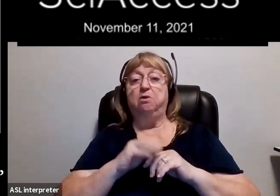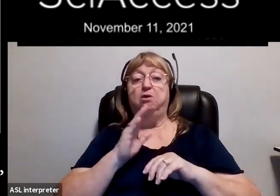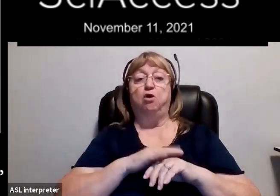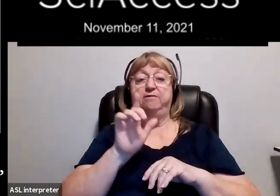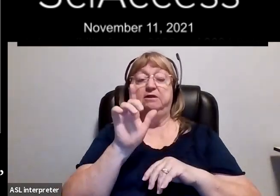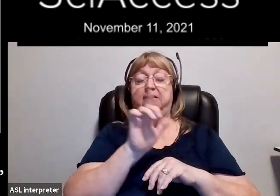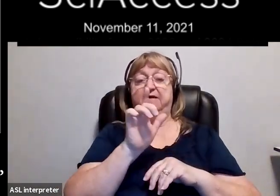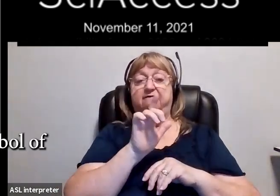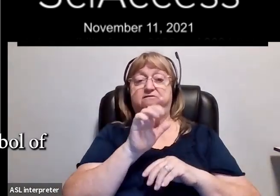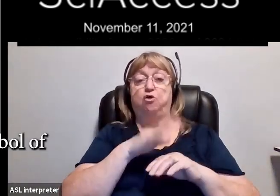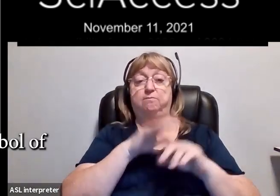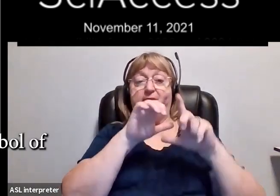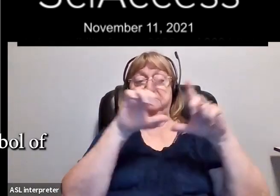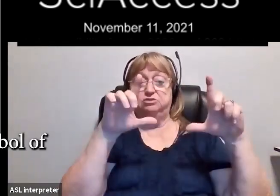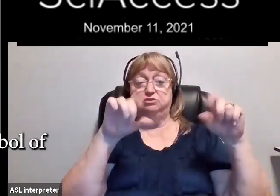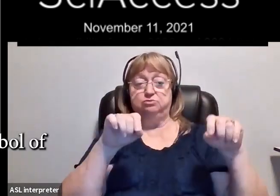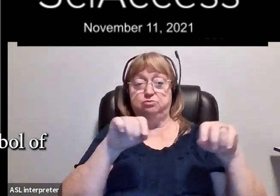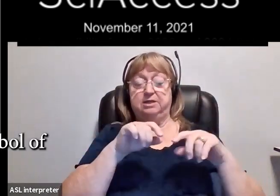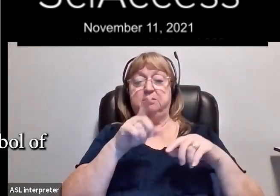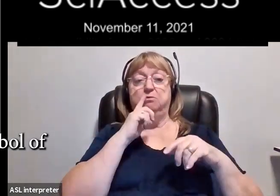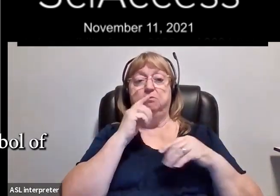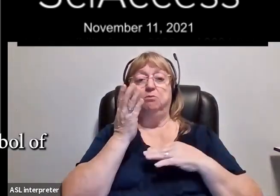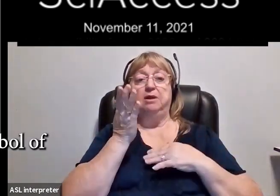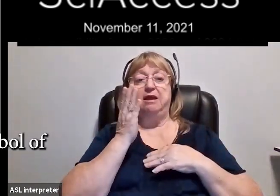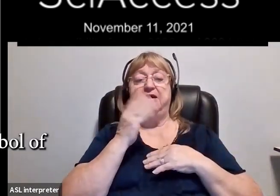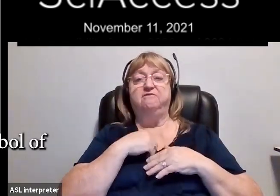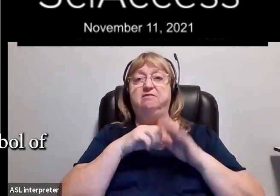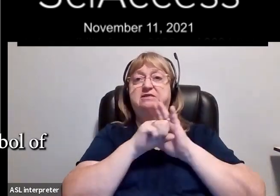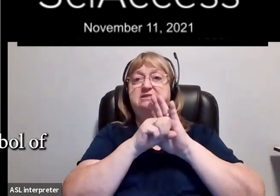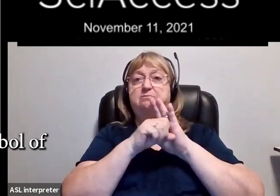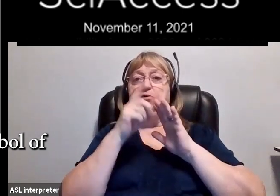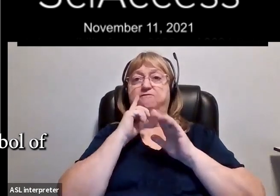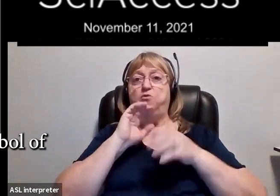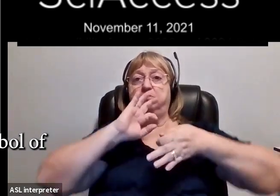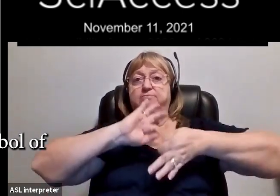on the screen, on the presentation, we have the symbol of actually